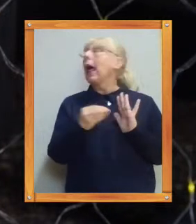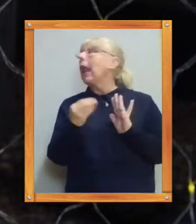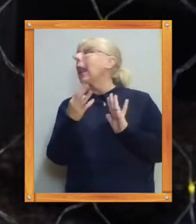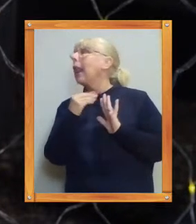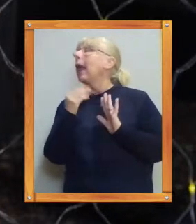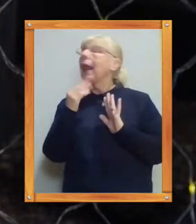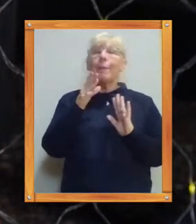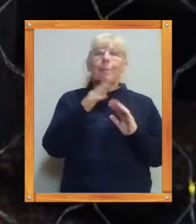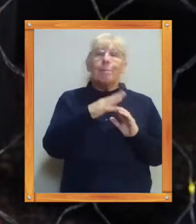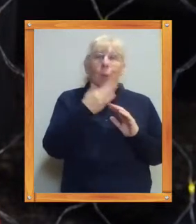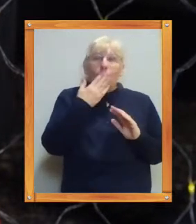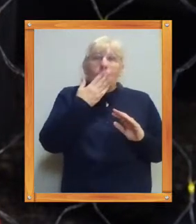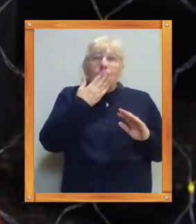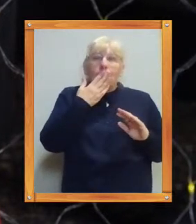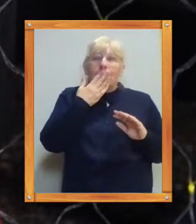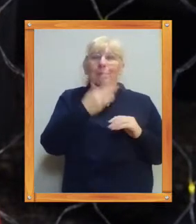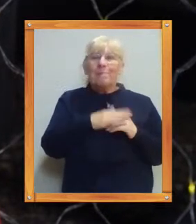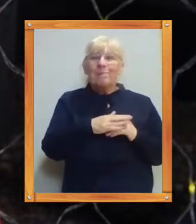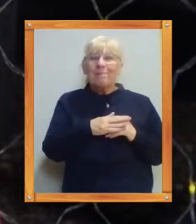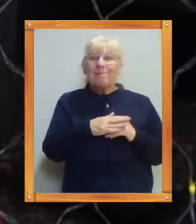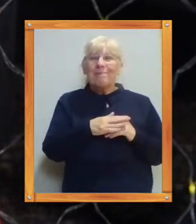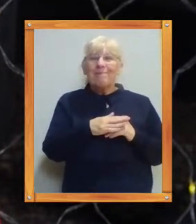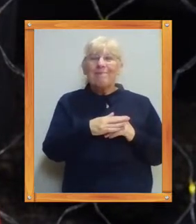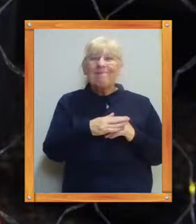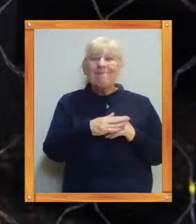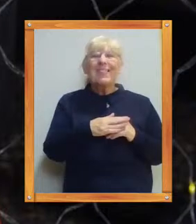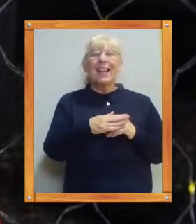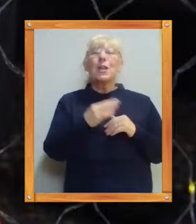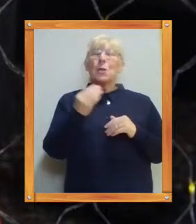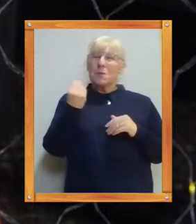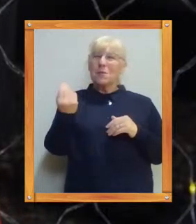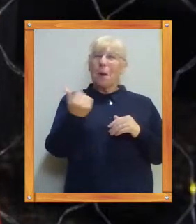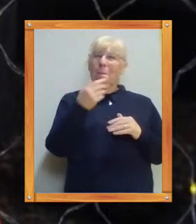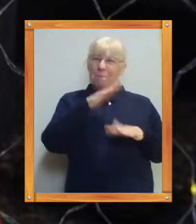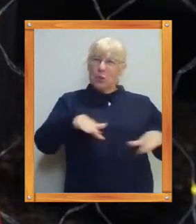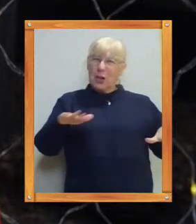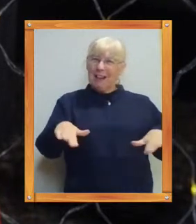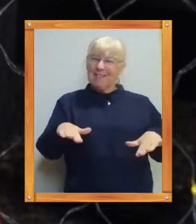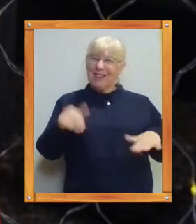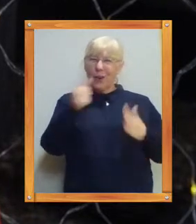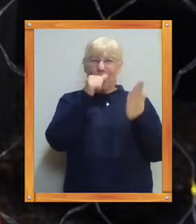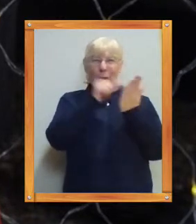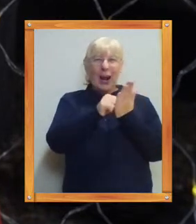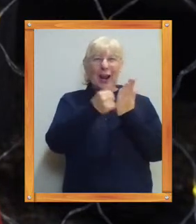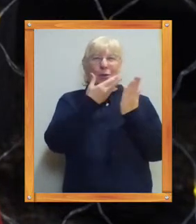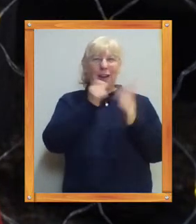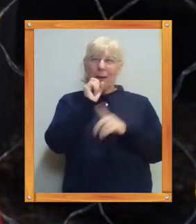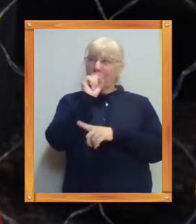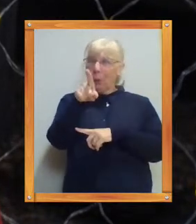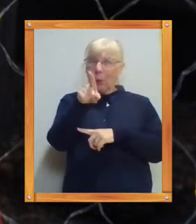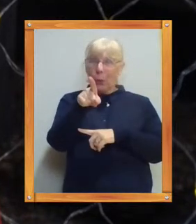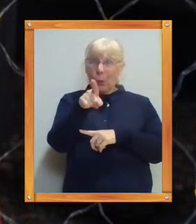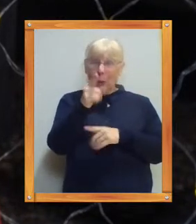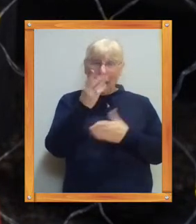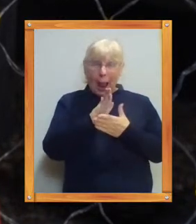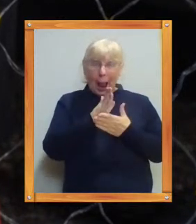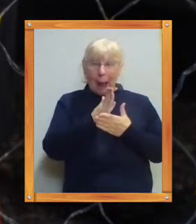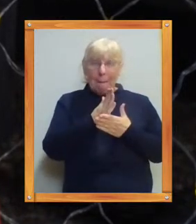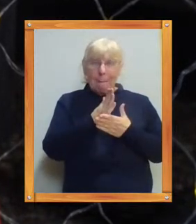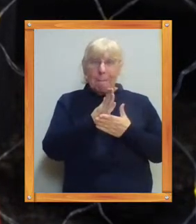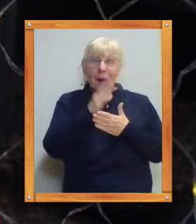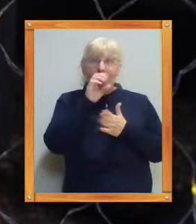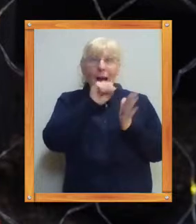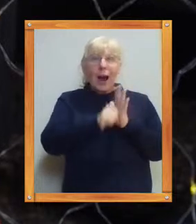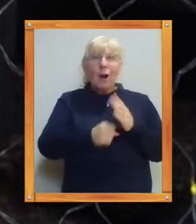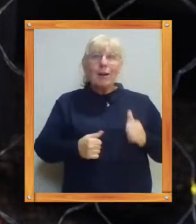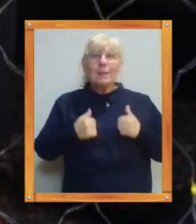children have already sent their letters to Santa and are impatient for Christmas morning. I have tried really